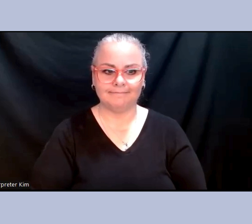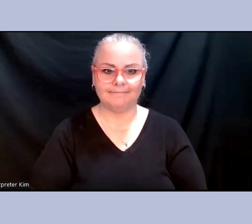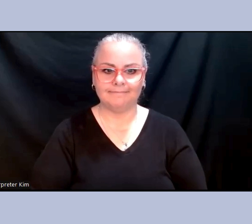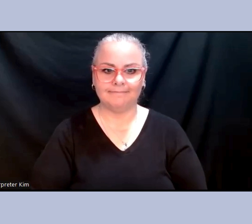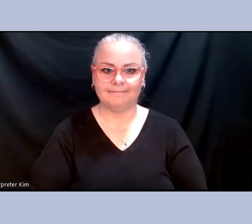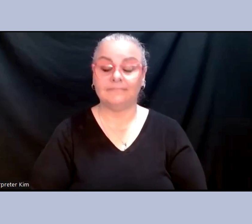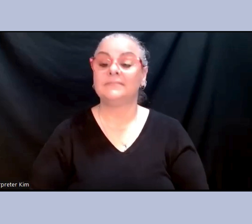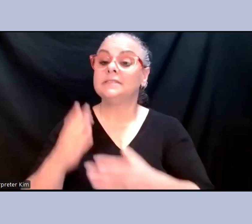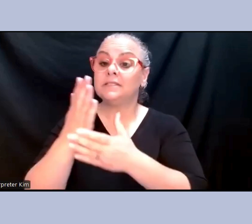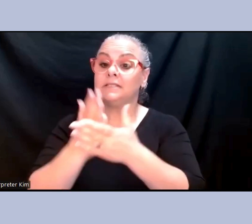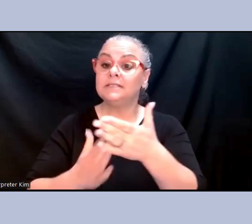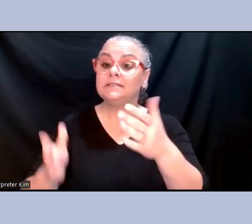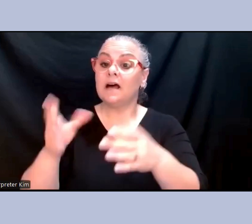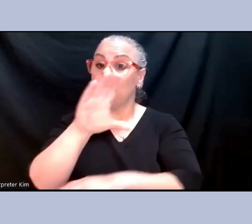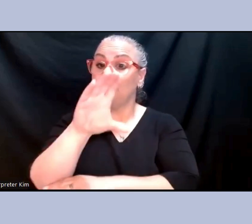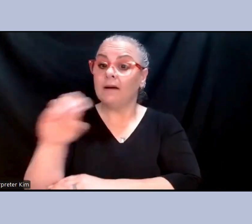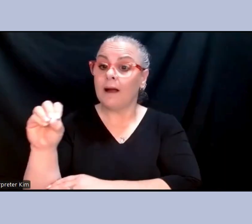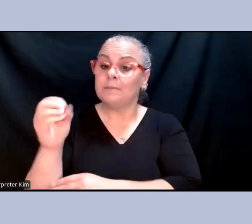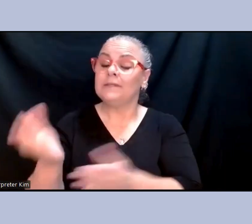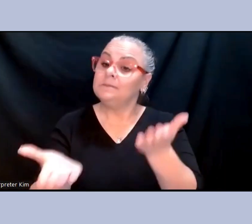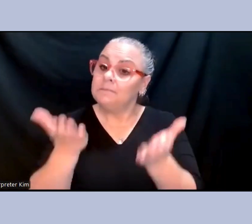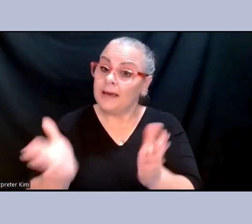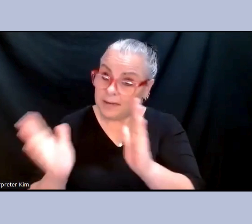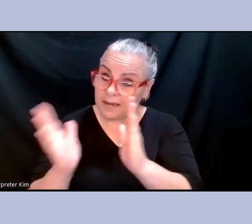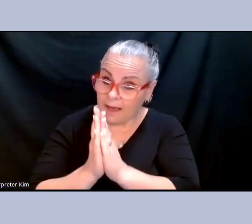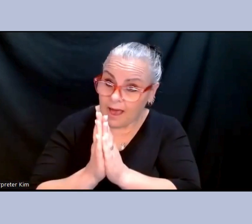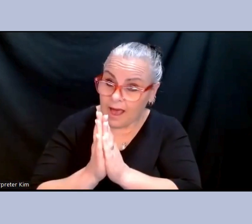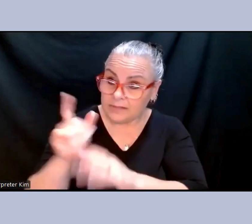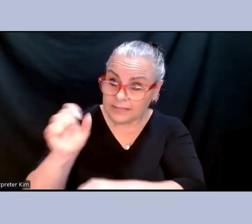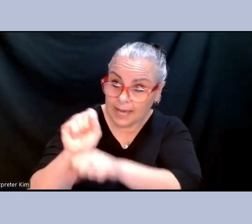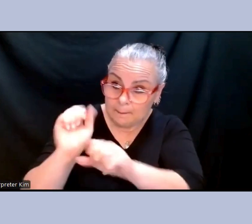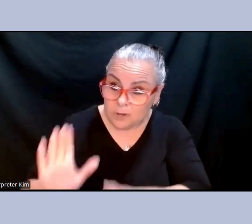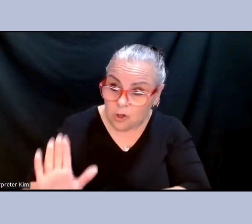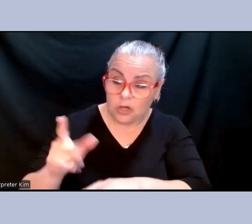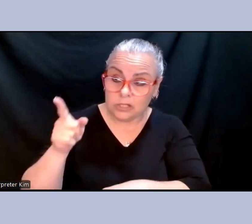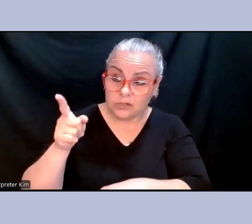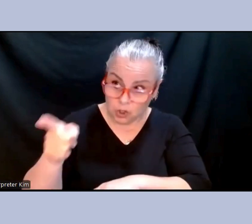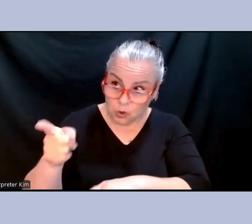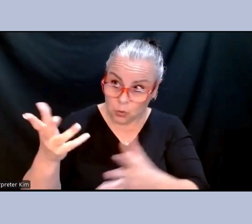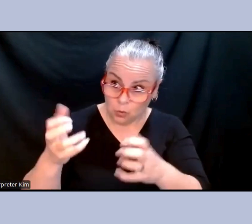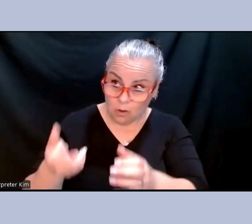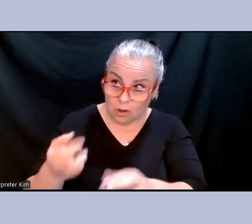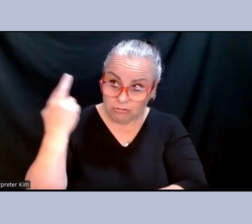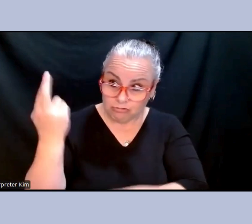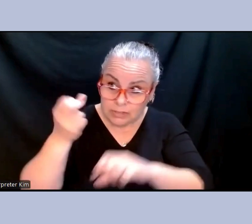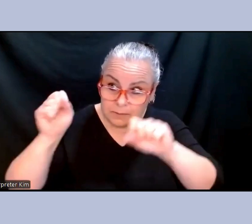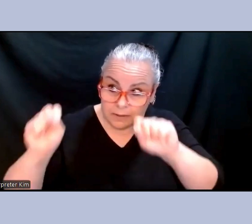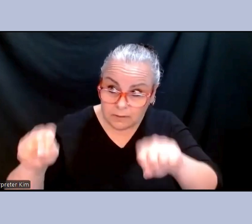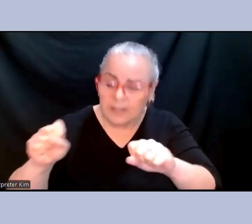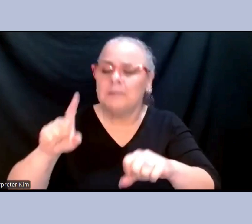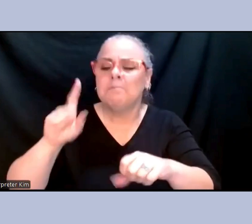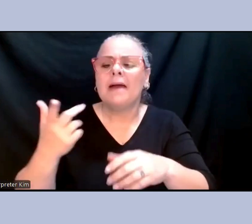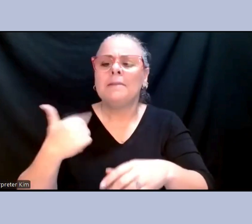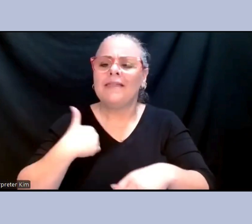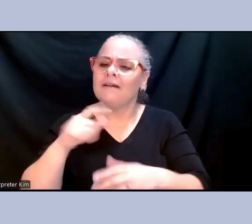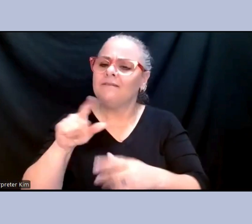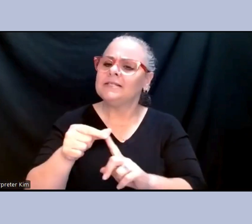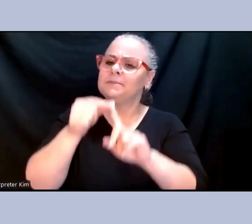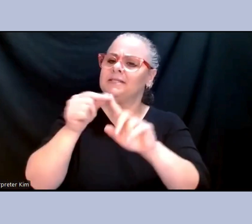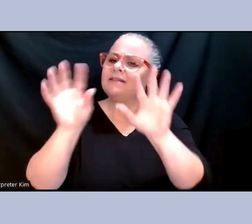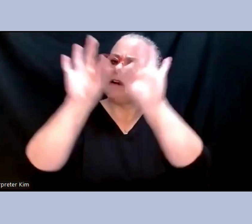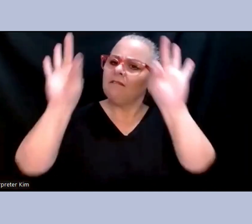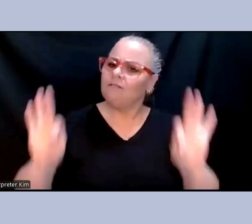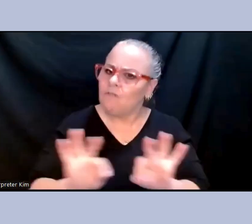Some employers may ask employees to make requests for reasonable accommodations on a standardized form or follow a very